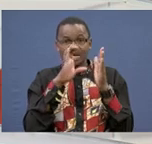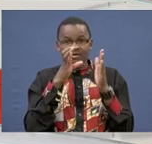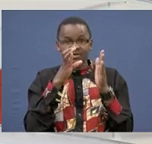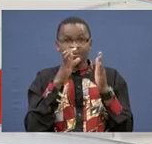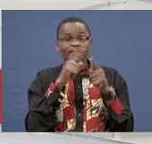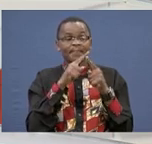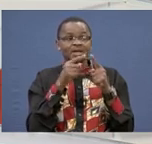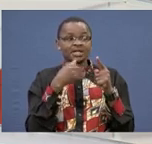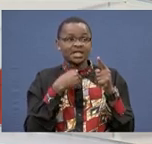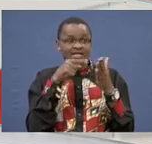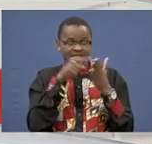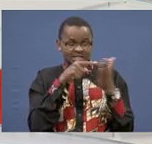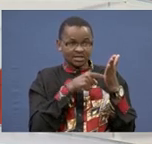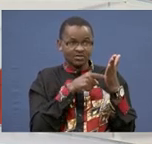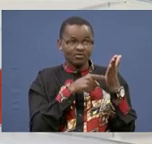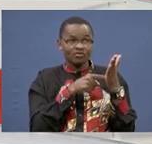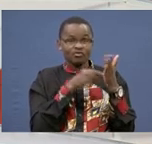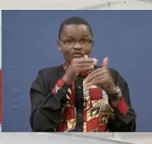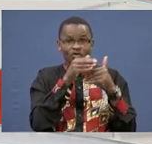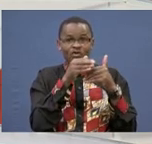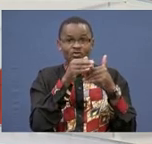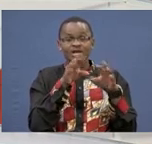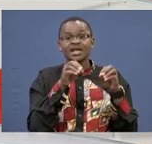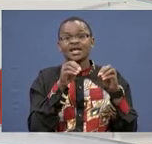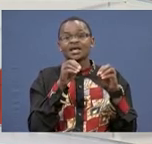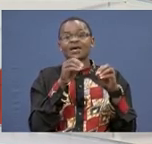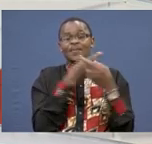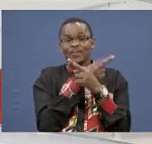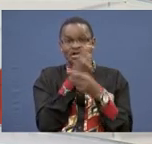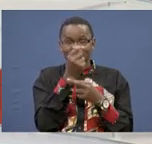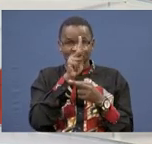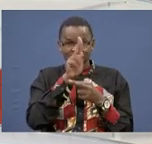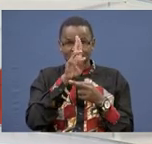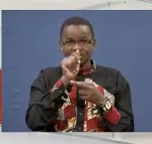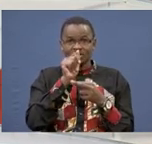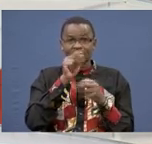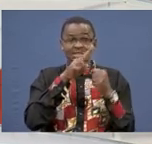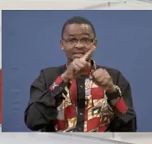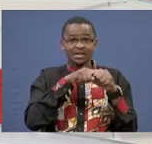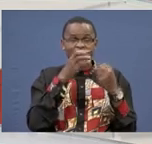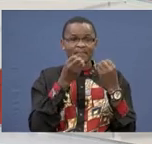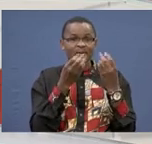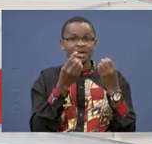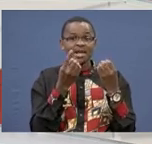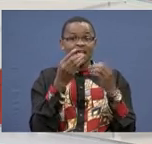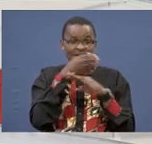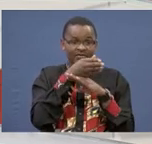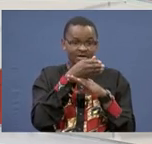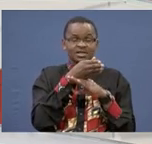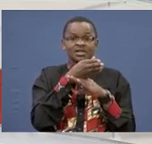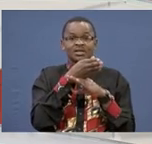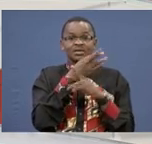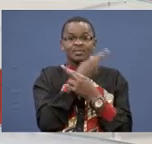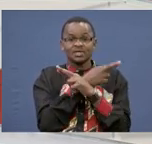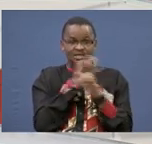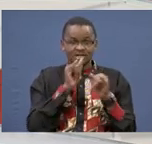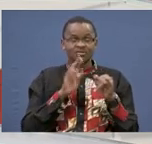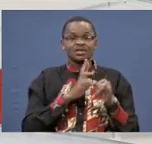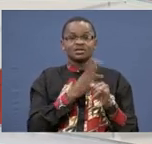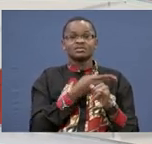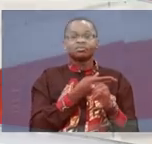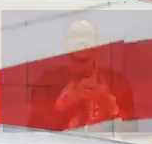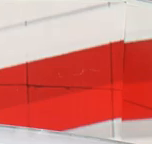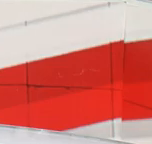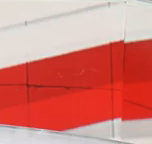is set to follow. We now take a short break on KUTV News at 8. Plenty more after this short break, so do stay with us.